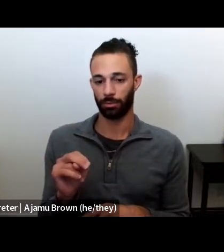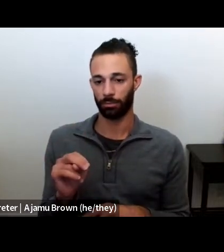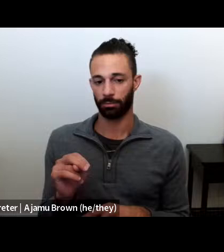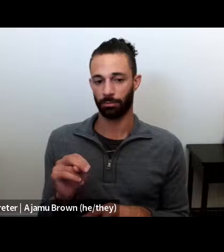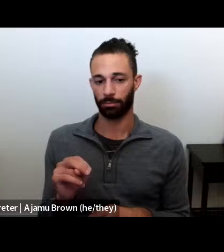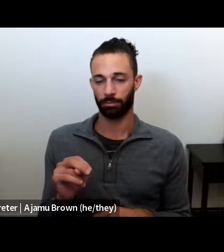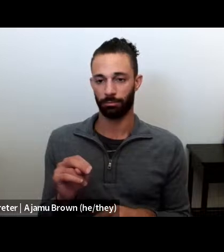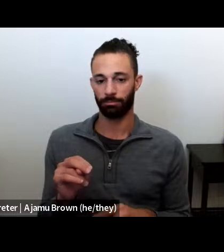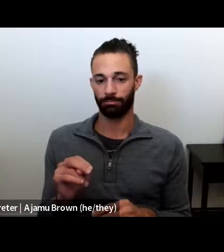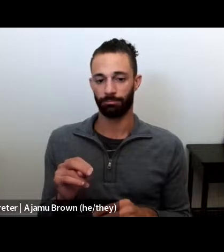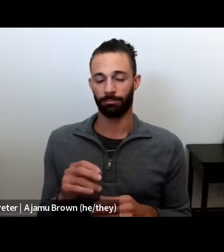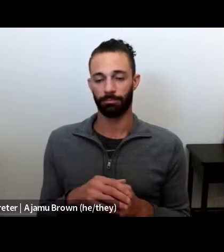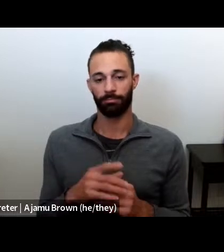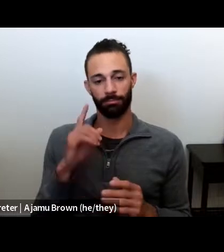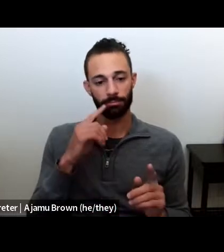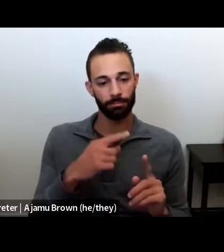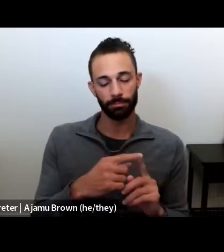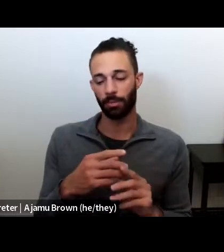Okay.